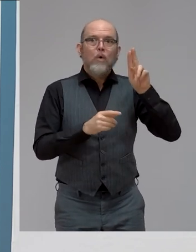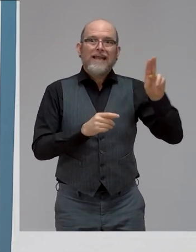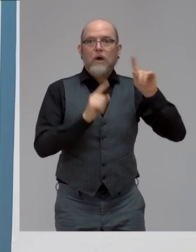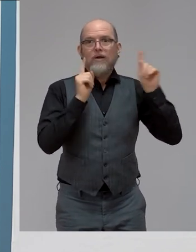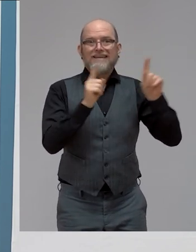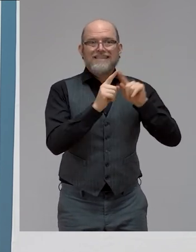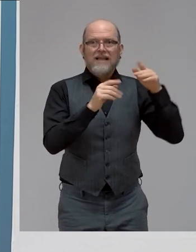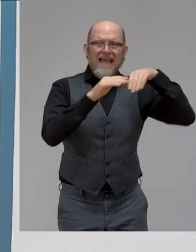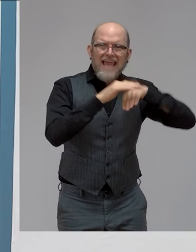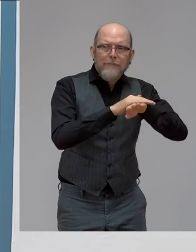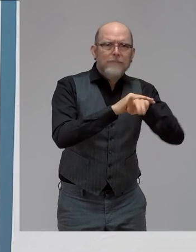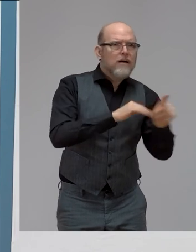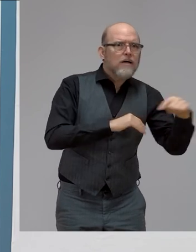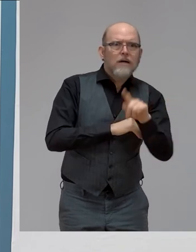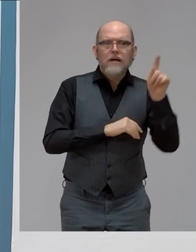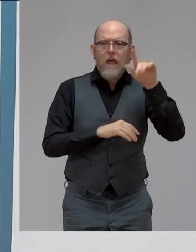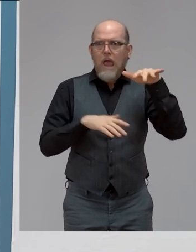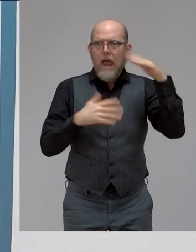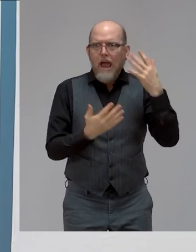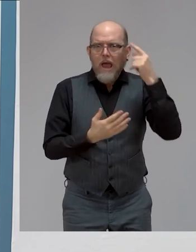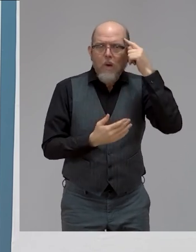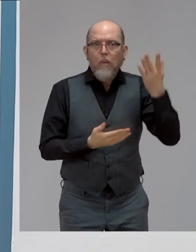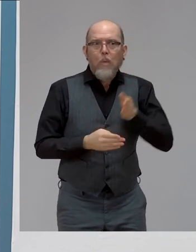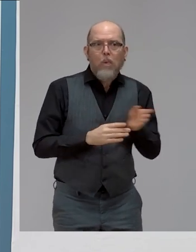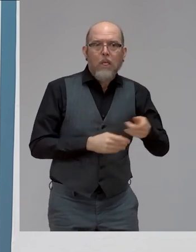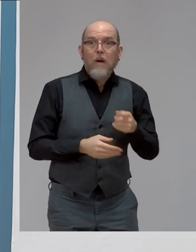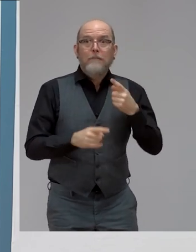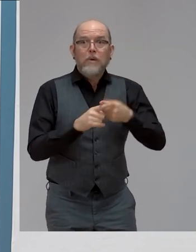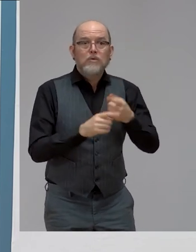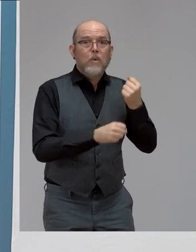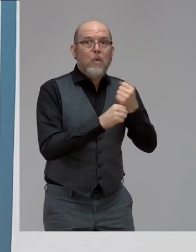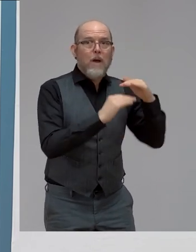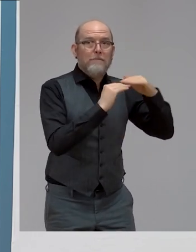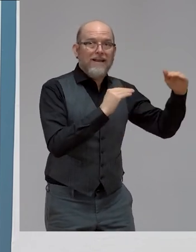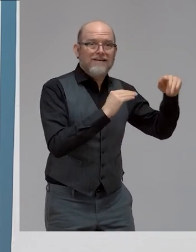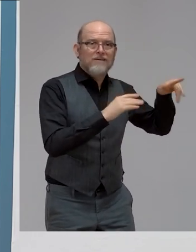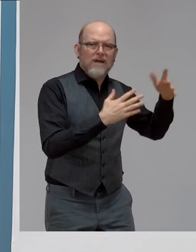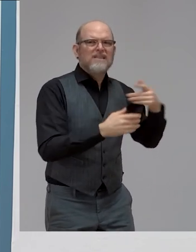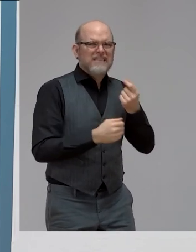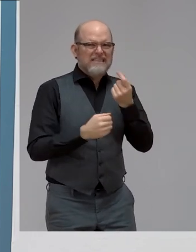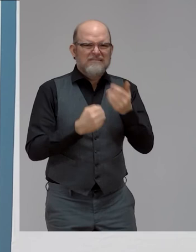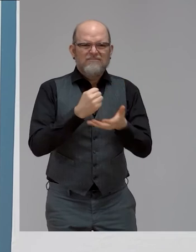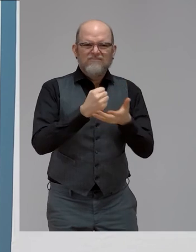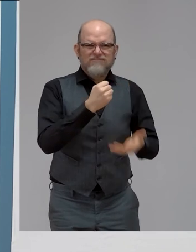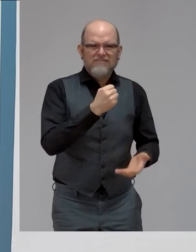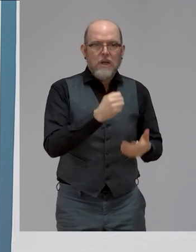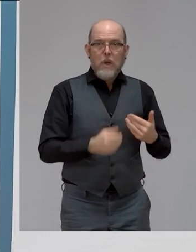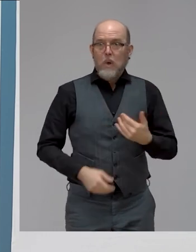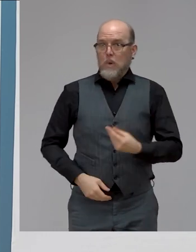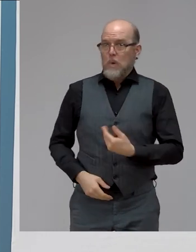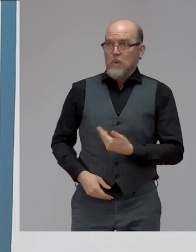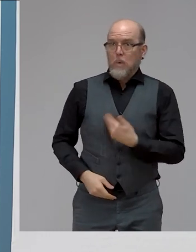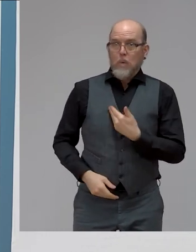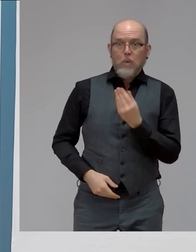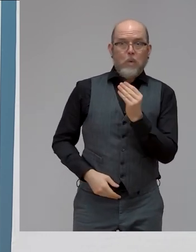As young people have no possibilities to afford these costs, they often miss chances